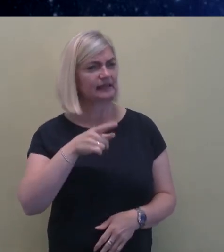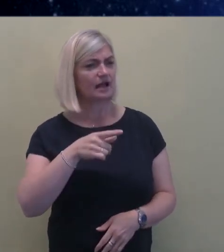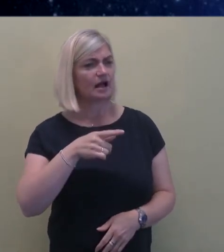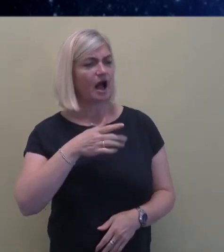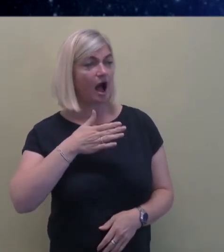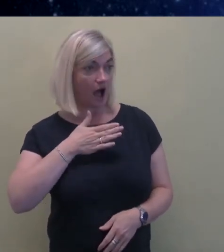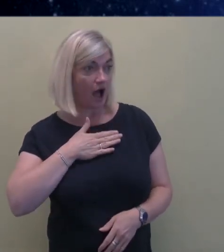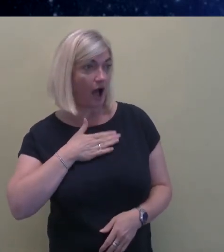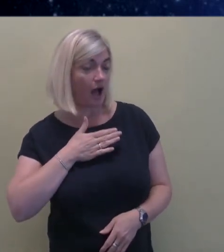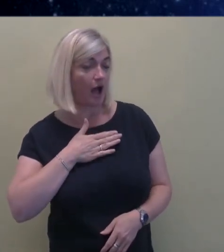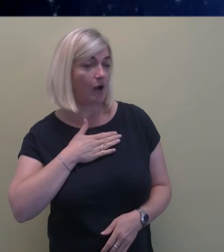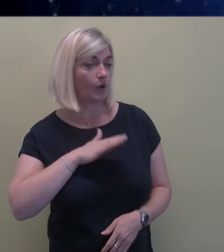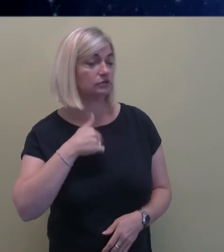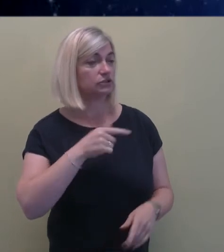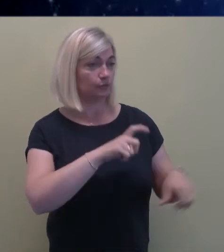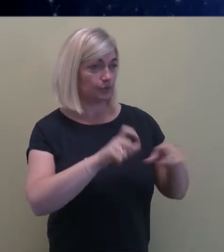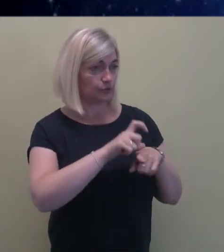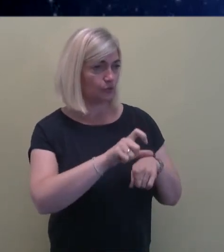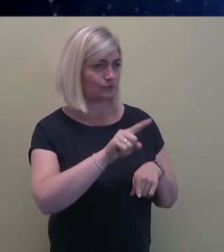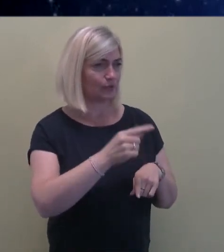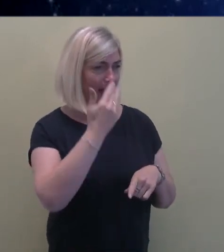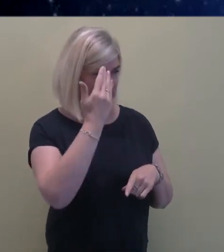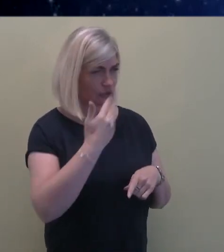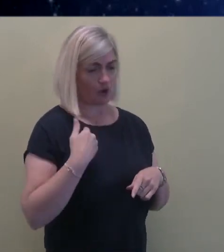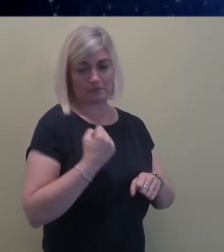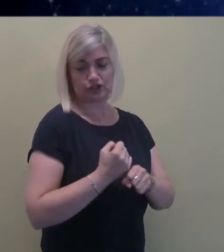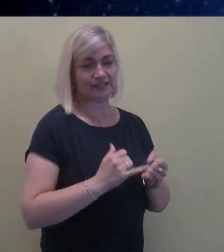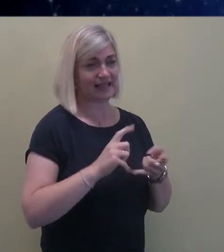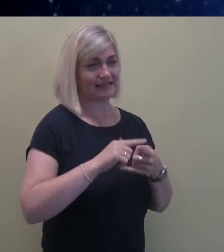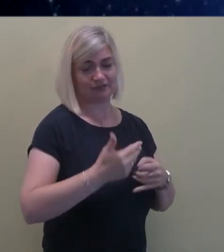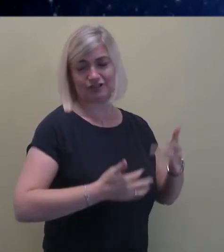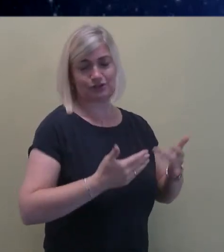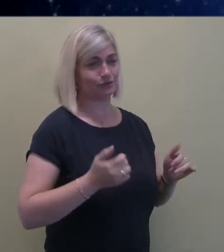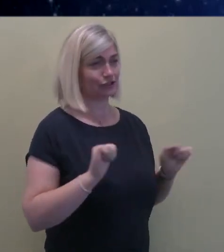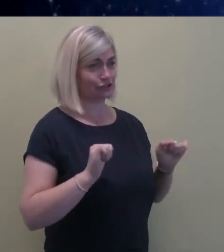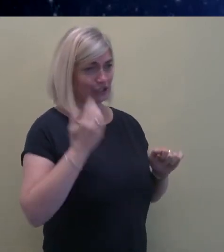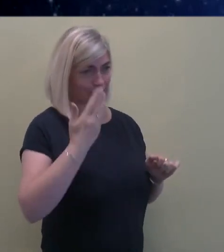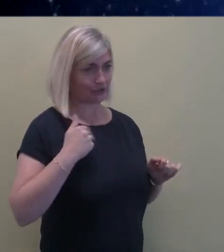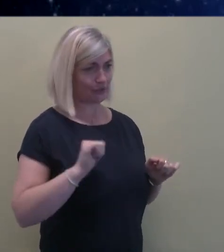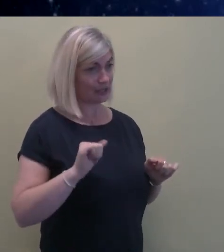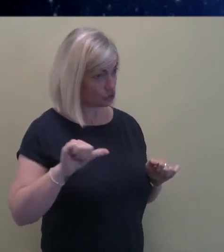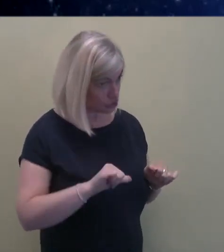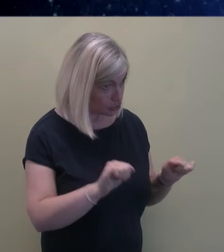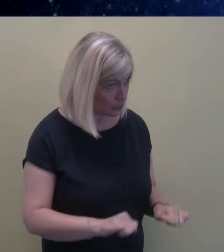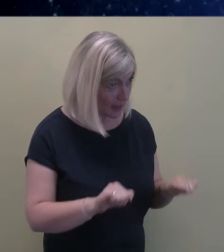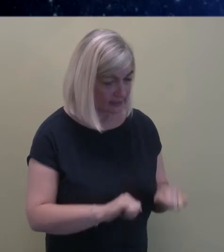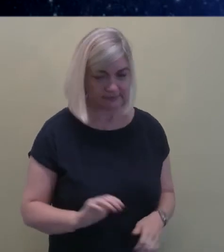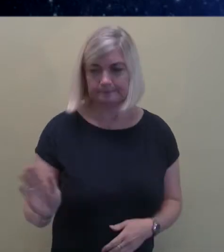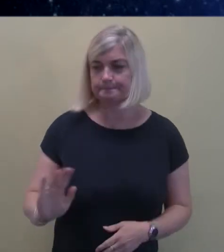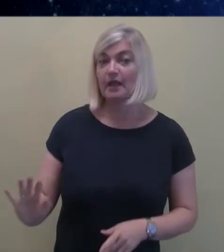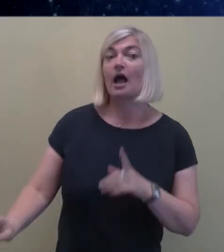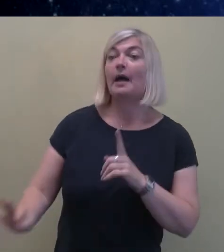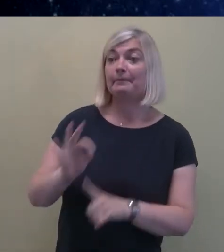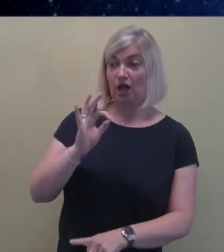in with your level 3. And so we're going to give you option whether you prefer to do software or networking and cybersecurity. We will